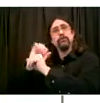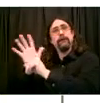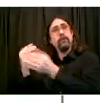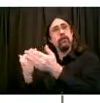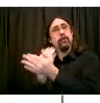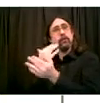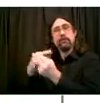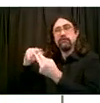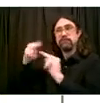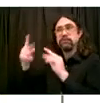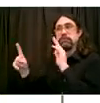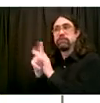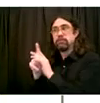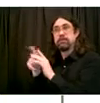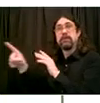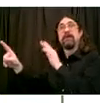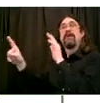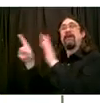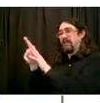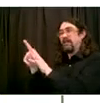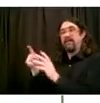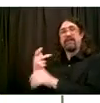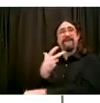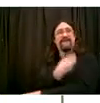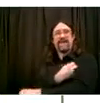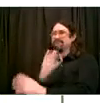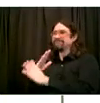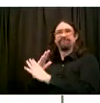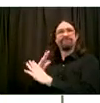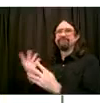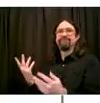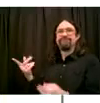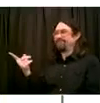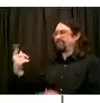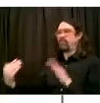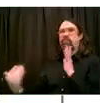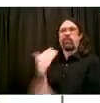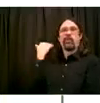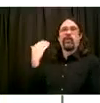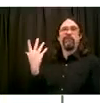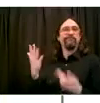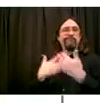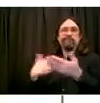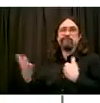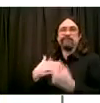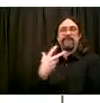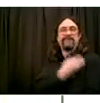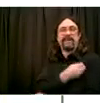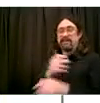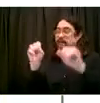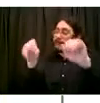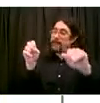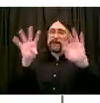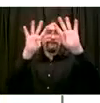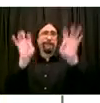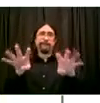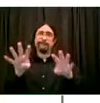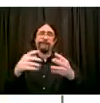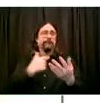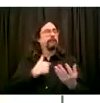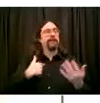have for the variants. We are monitoring the situation very closely and carefully, learning from our public